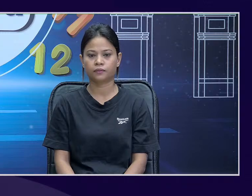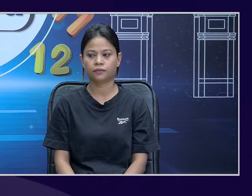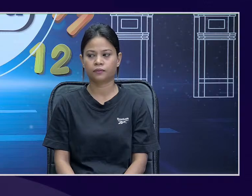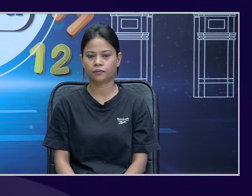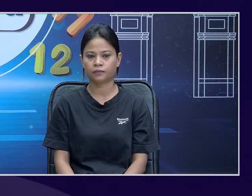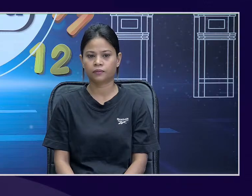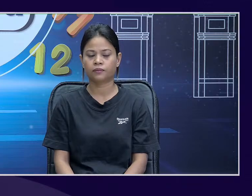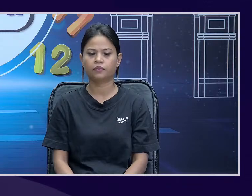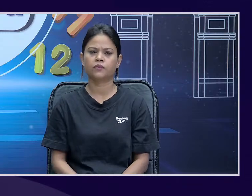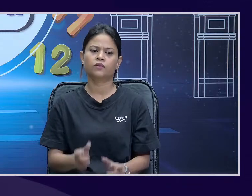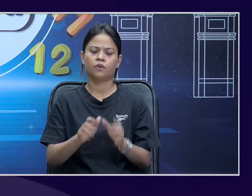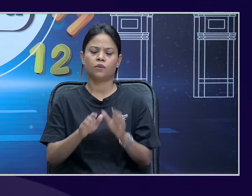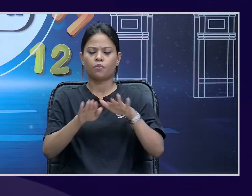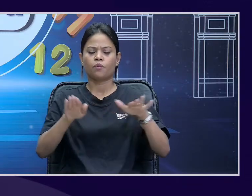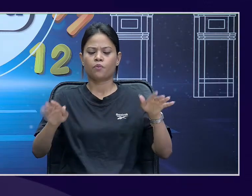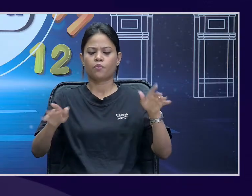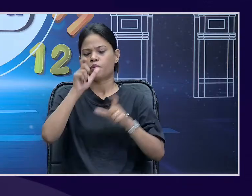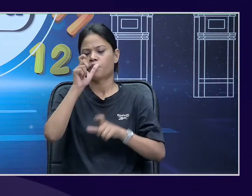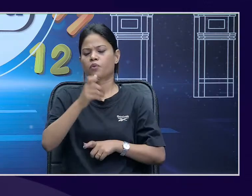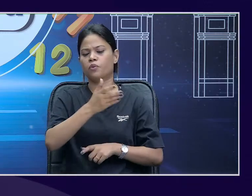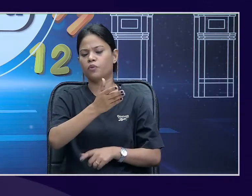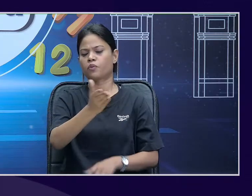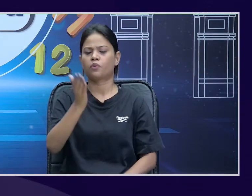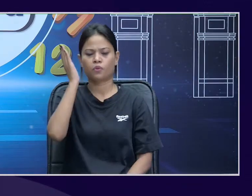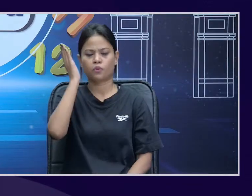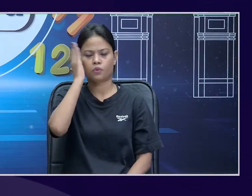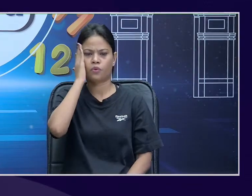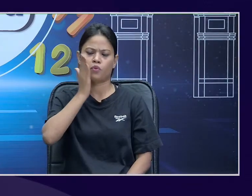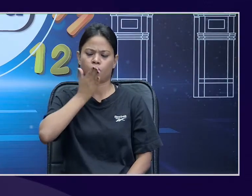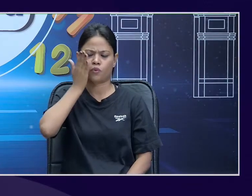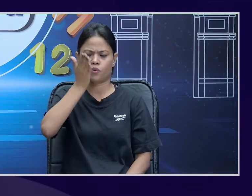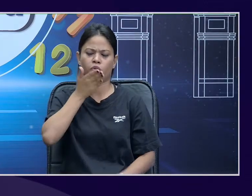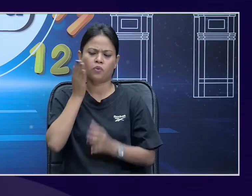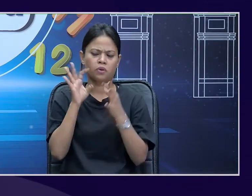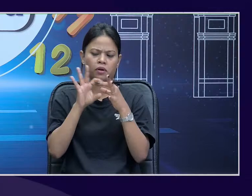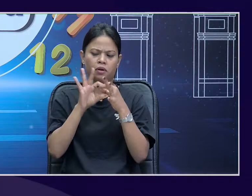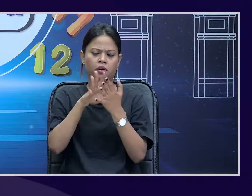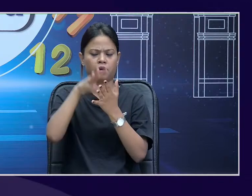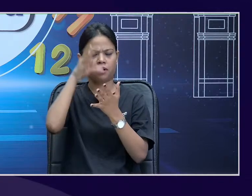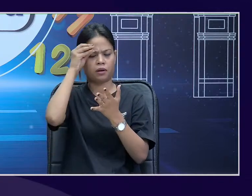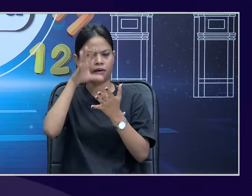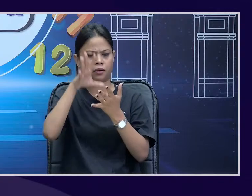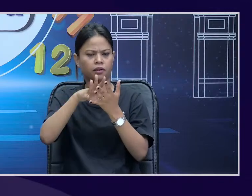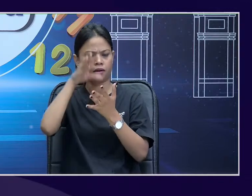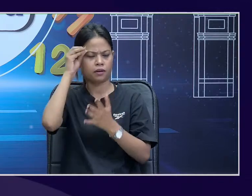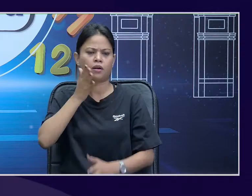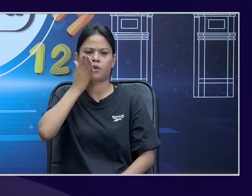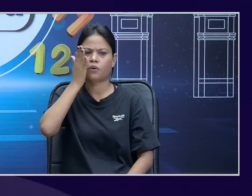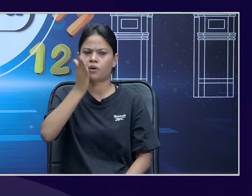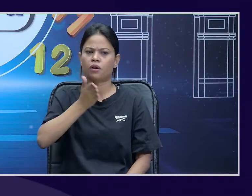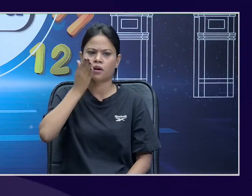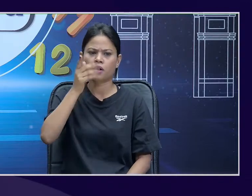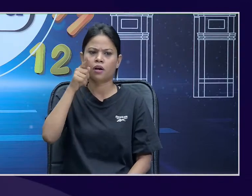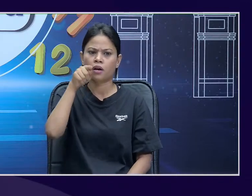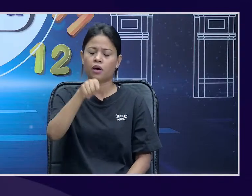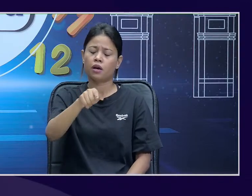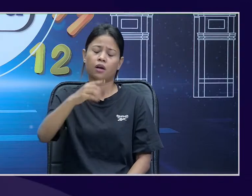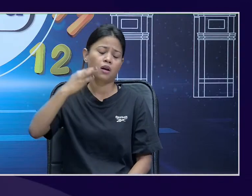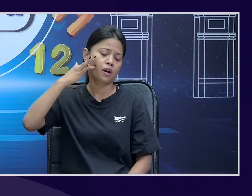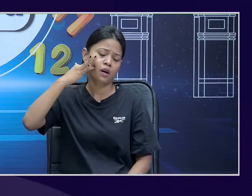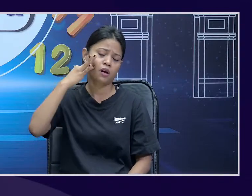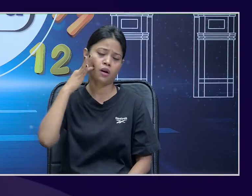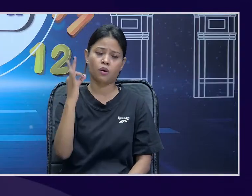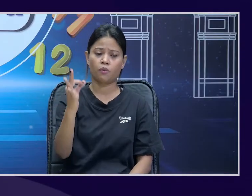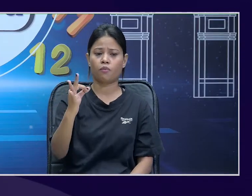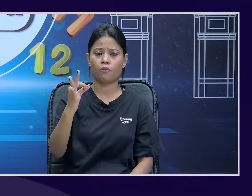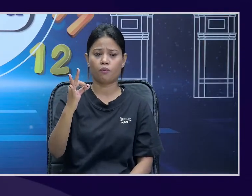So, dear learners and students, we are talking about trains, and we all know how train is quite important for all of